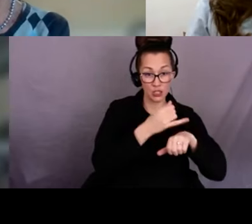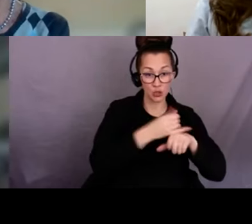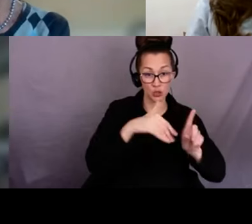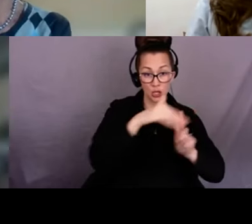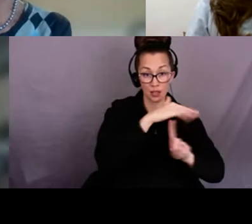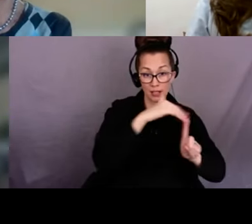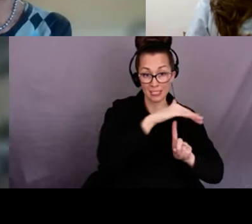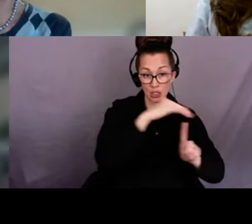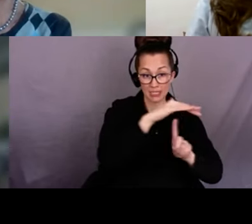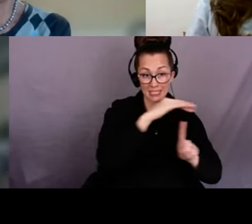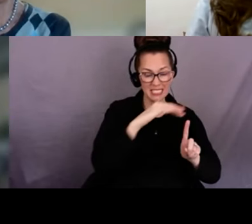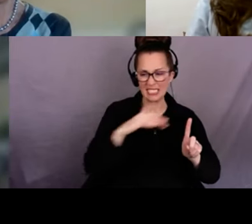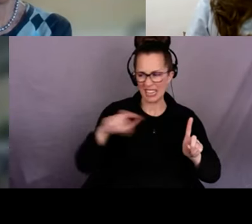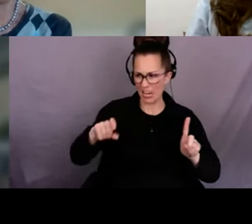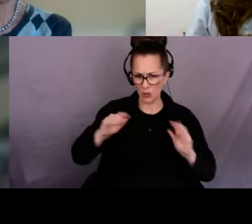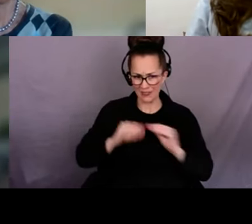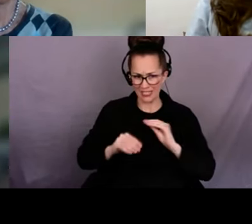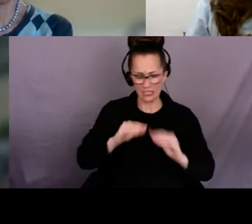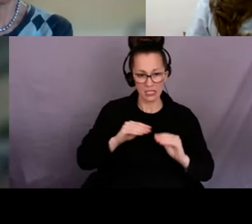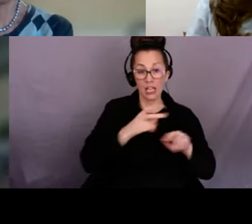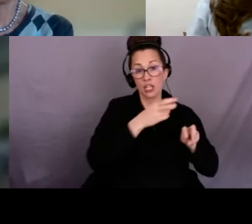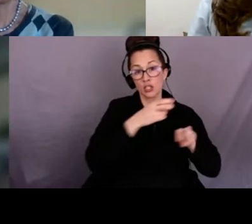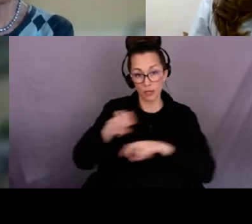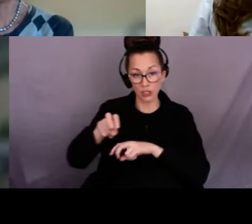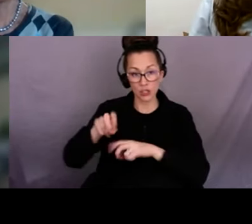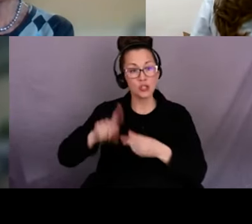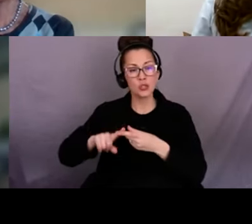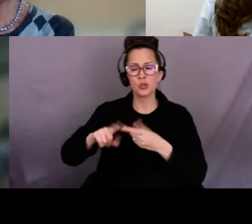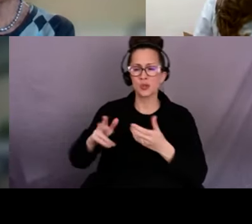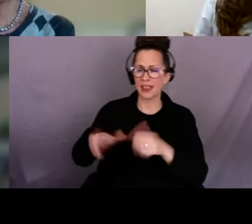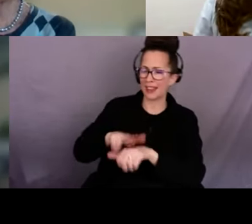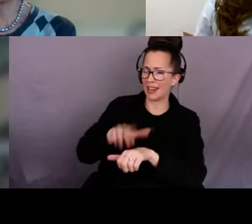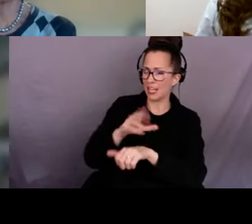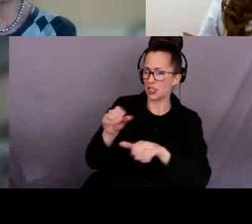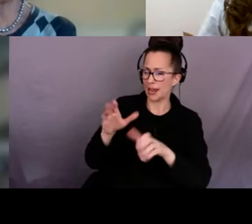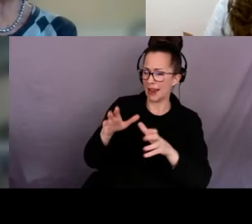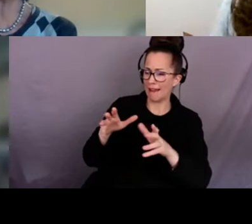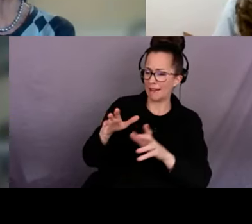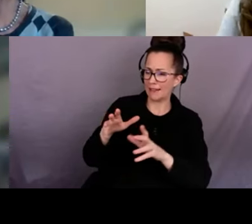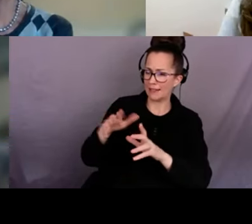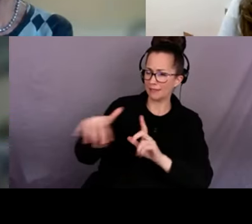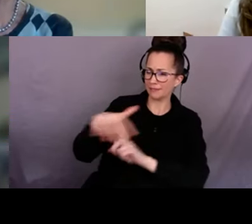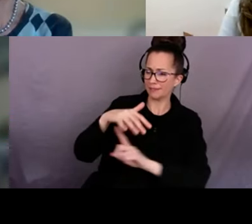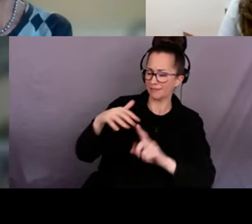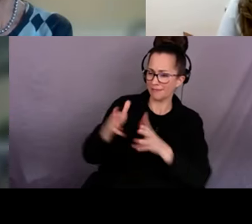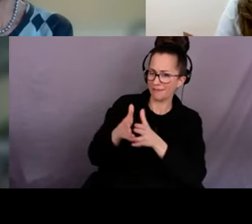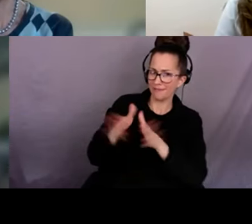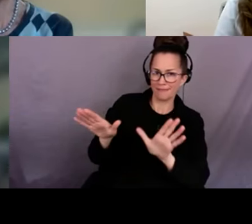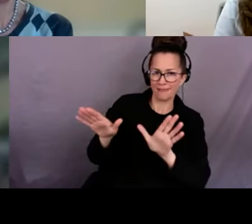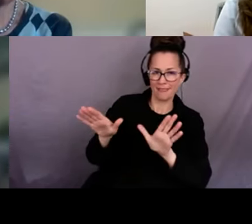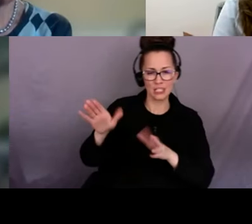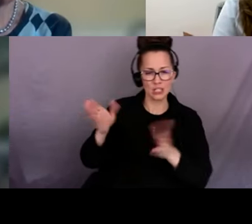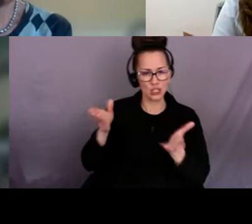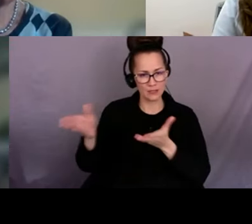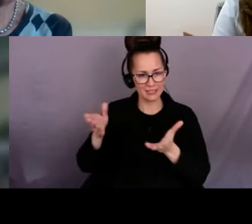that required rectifying to the nature and scope of services, as well as protection from harm that are due to Willowbrook